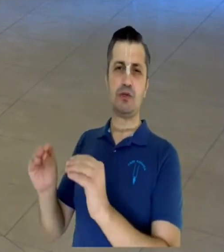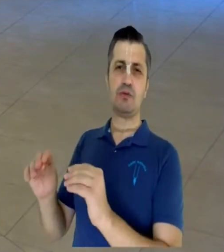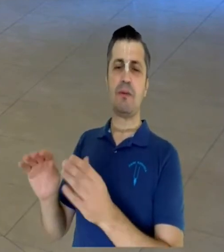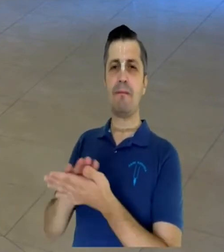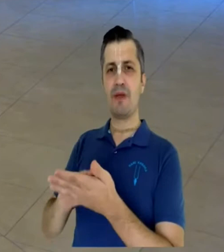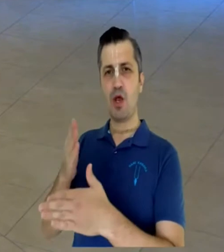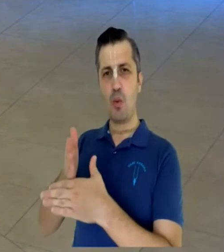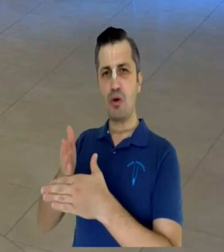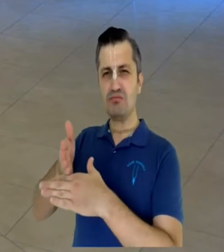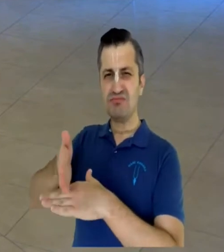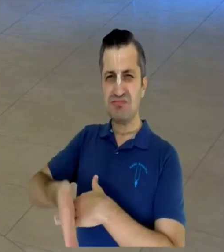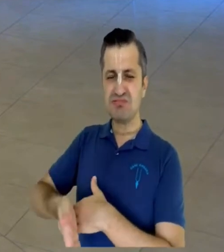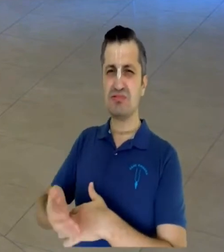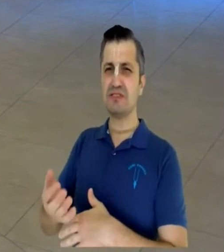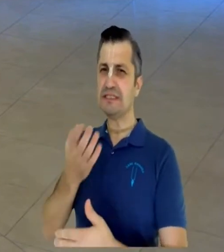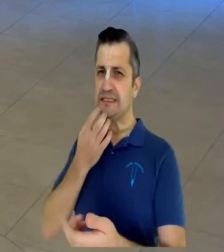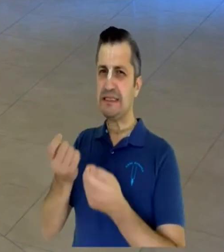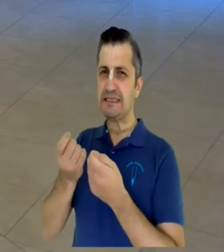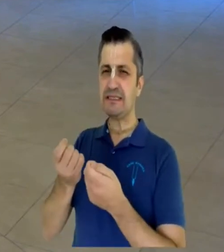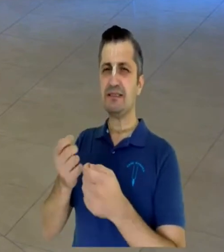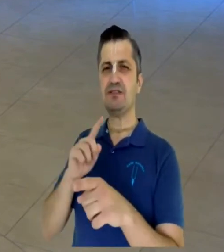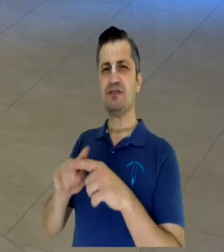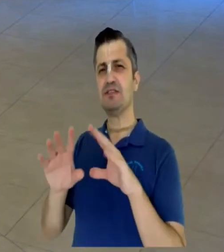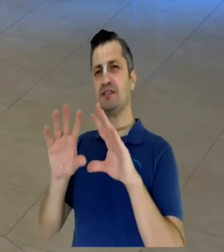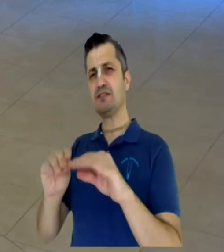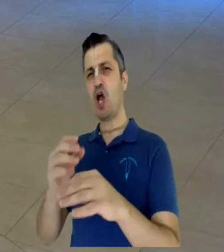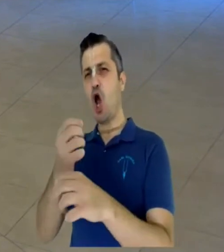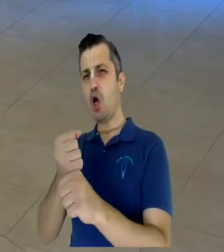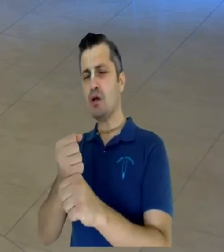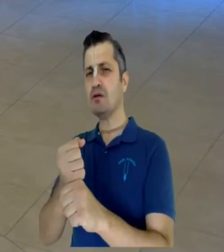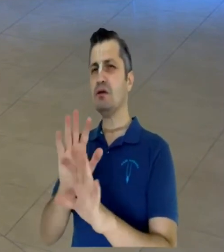austerity. So and then